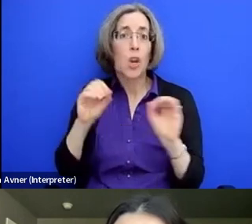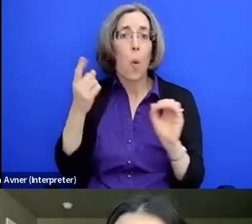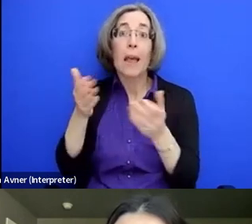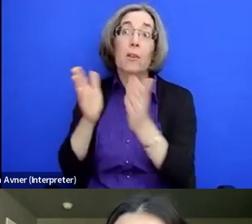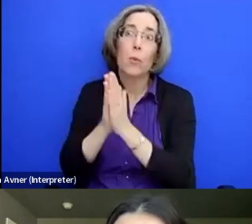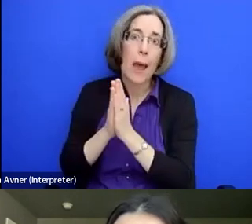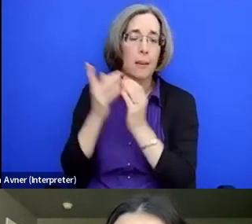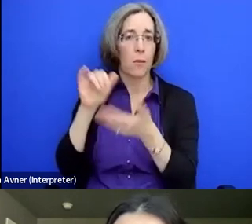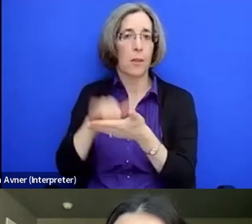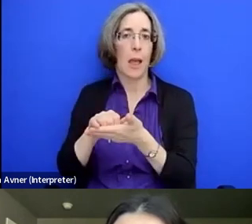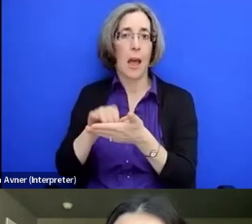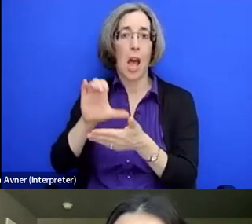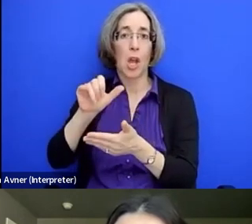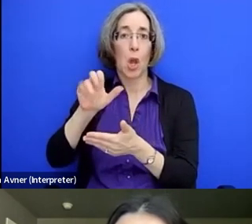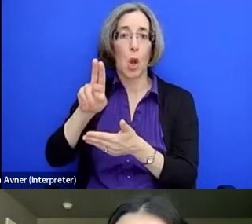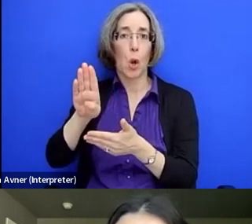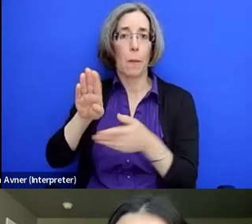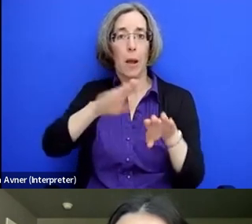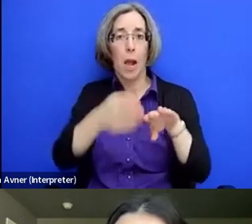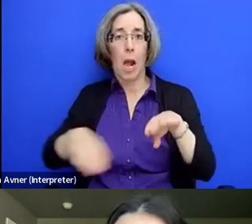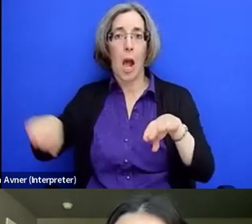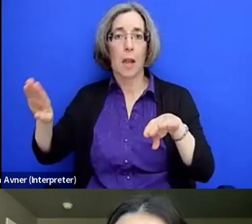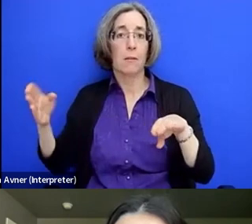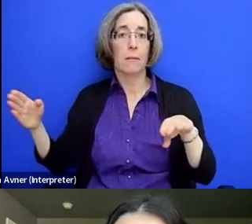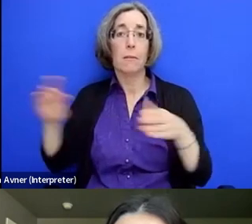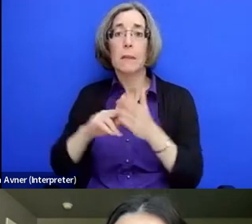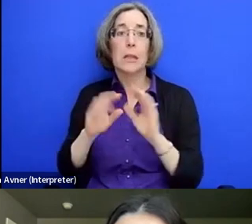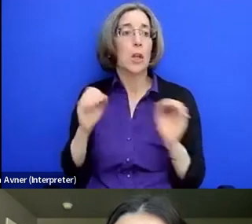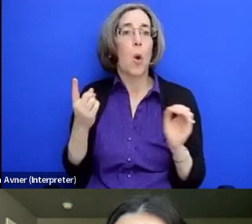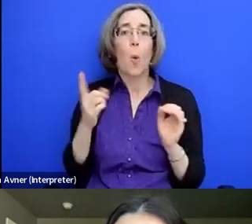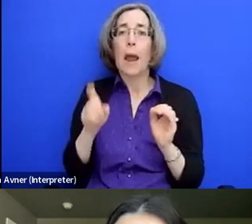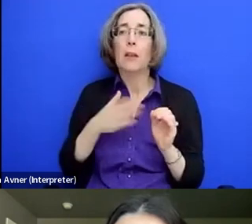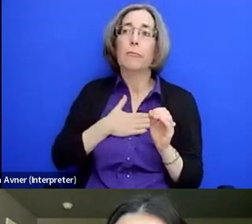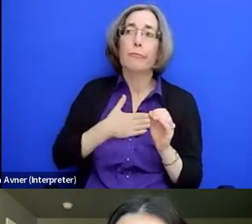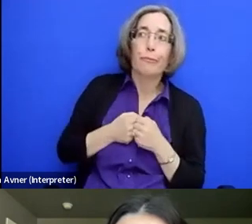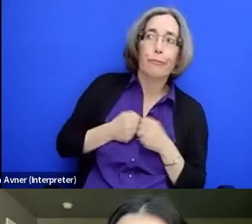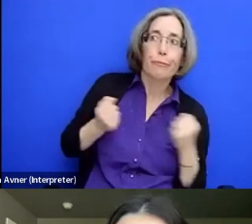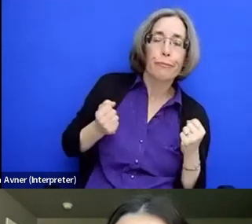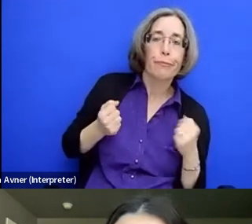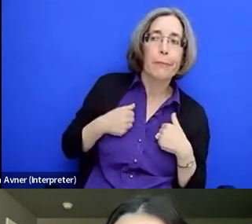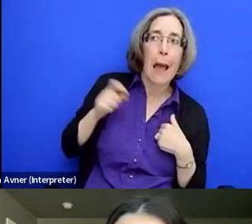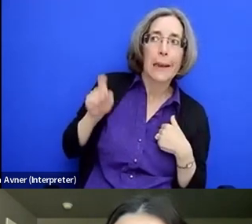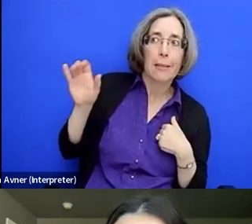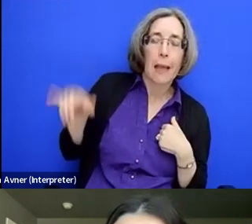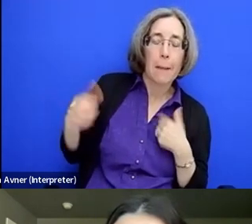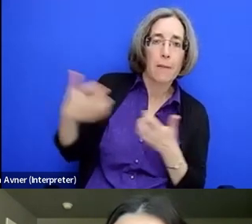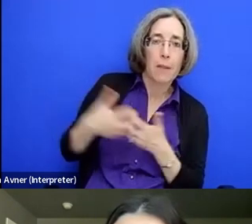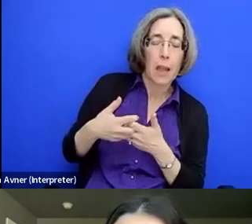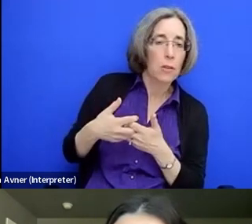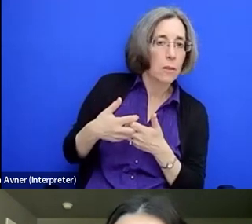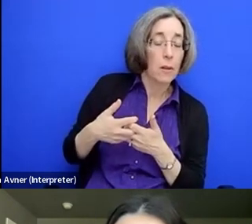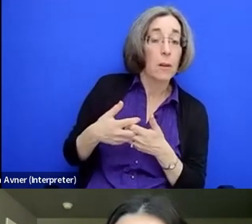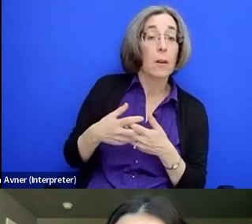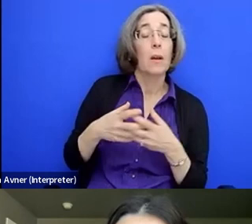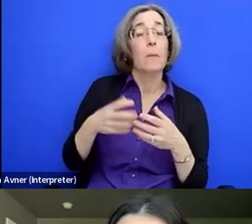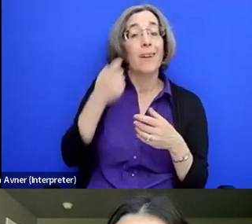people. So you don't have to reveal anything for a modification. When Chris asked his question